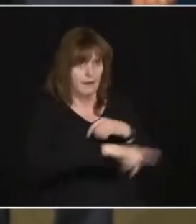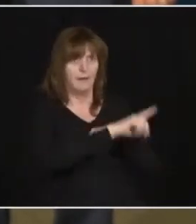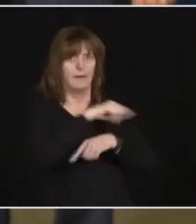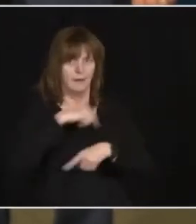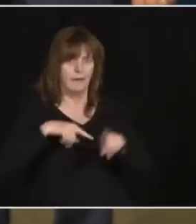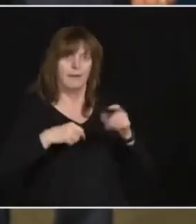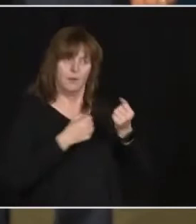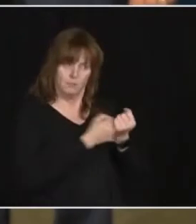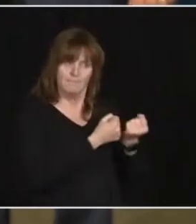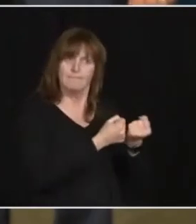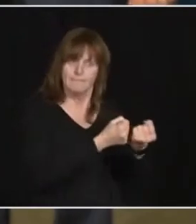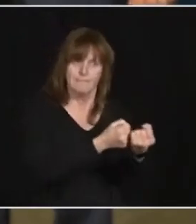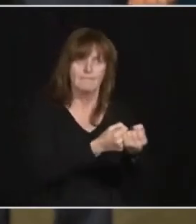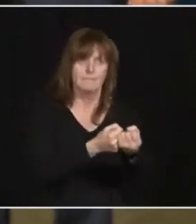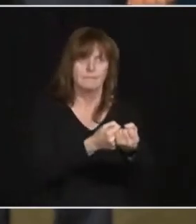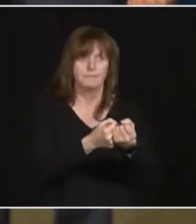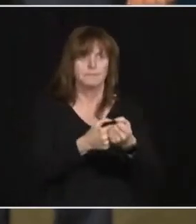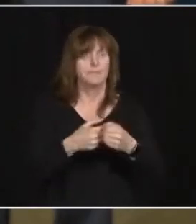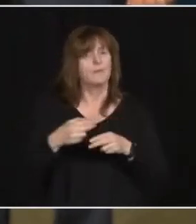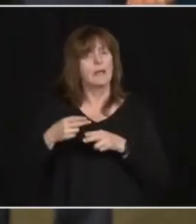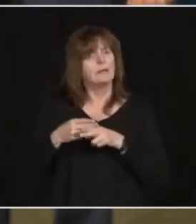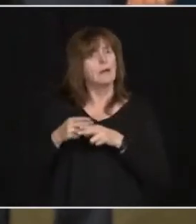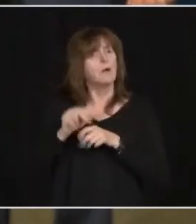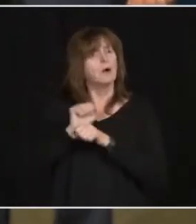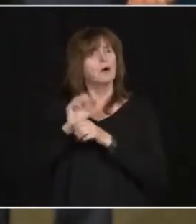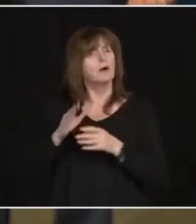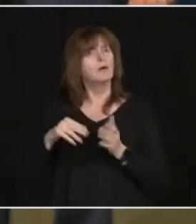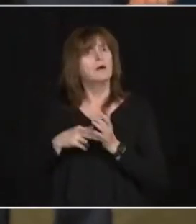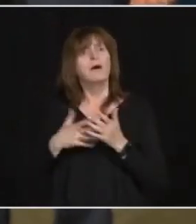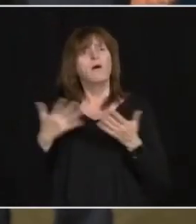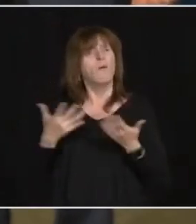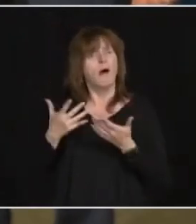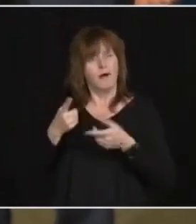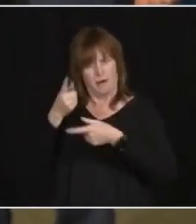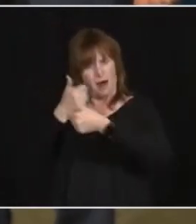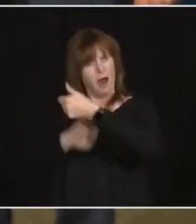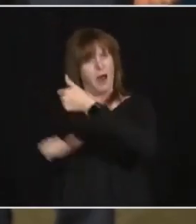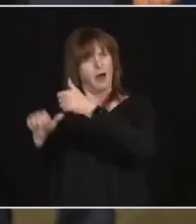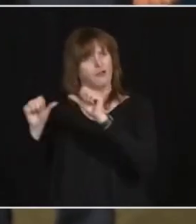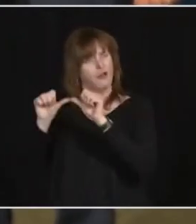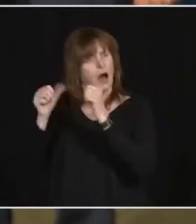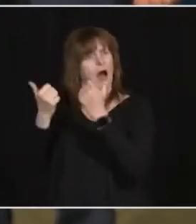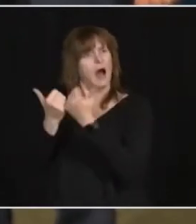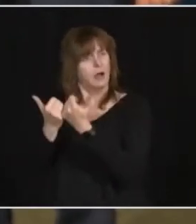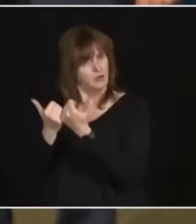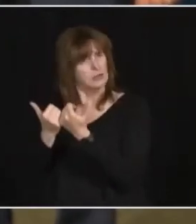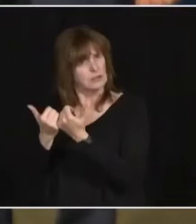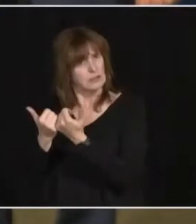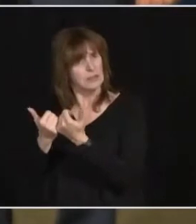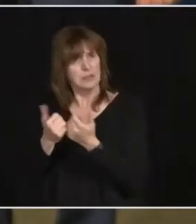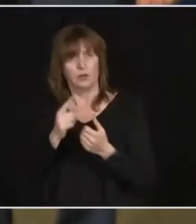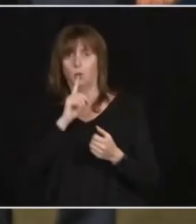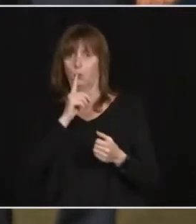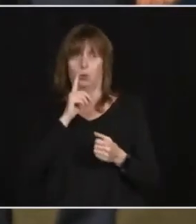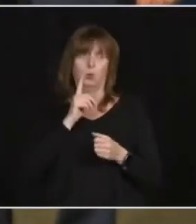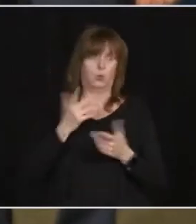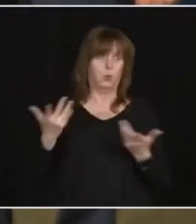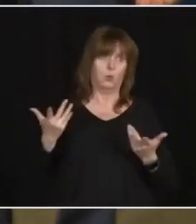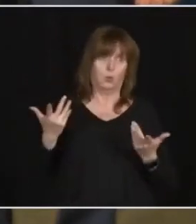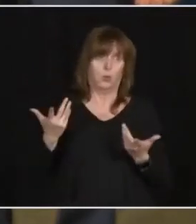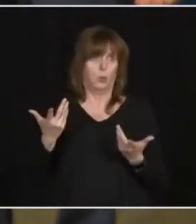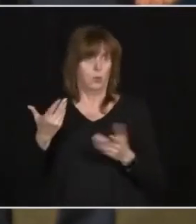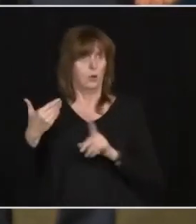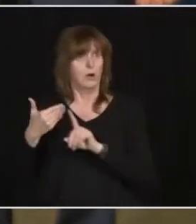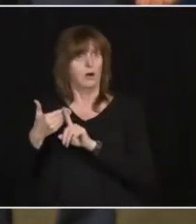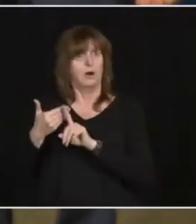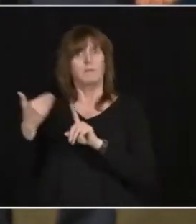agency workers, we know that many homes have been struggling before this pandemic came to be